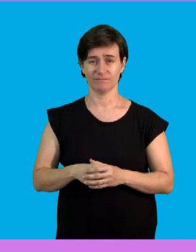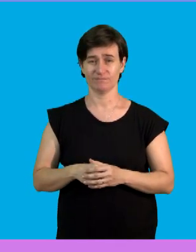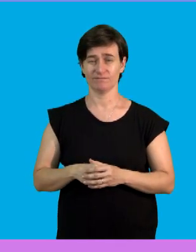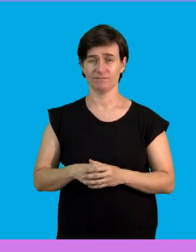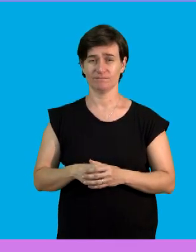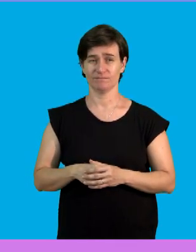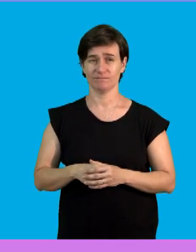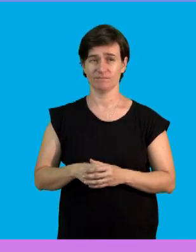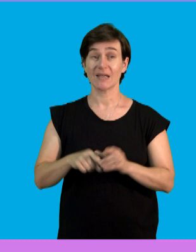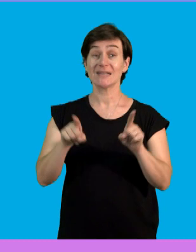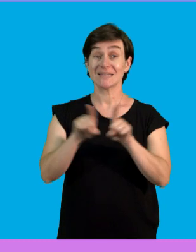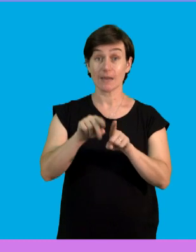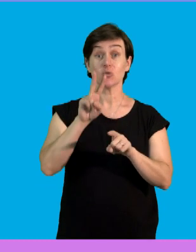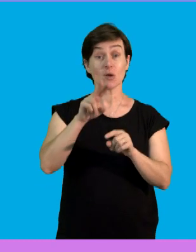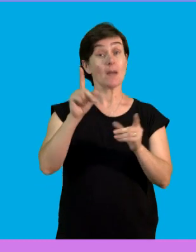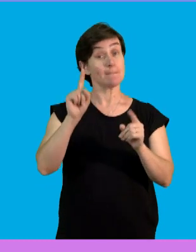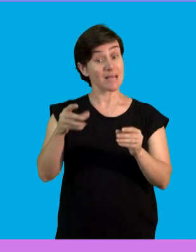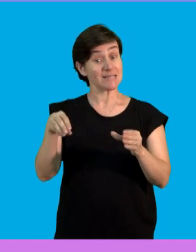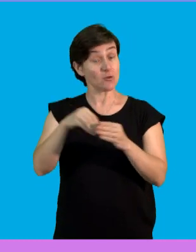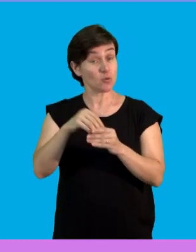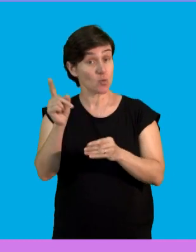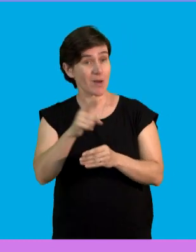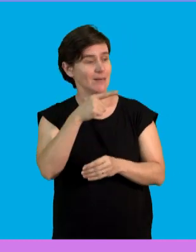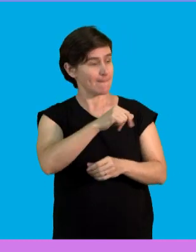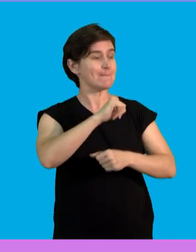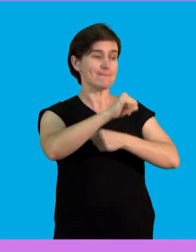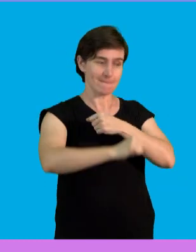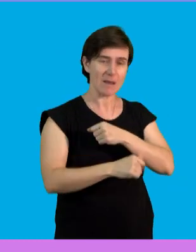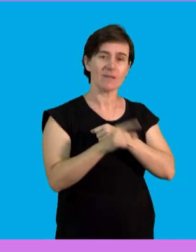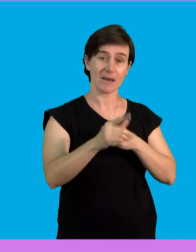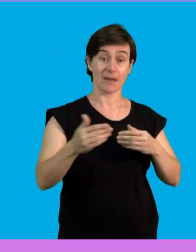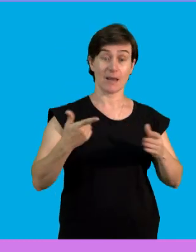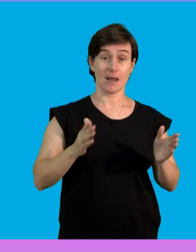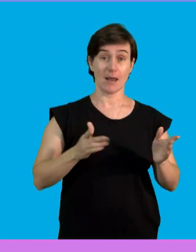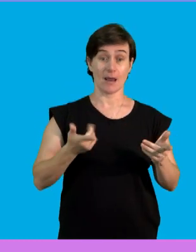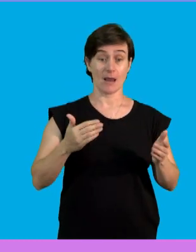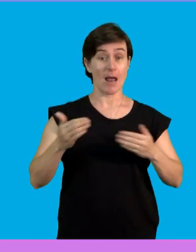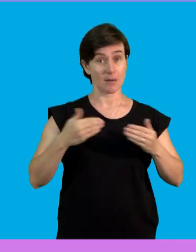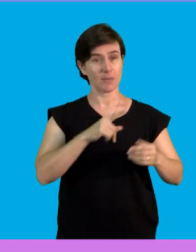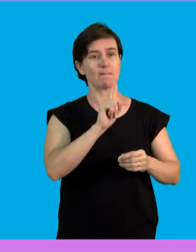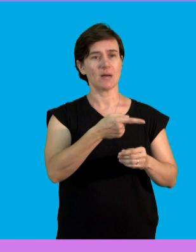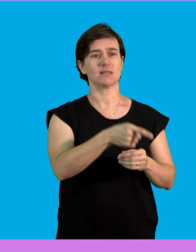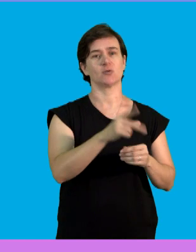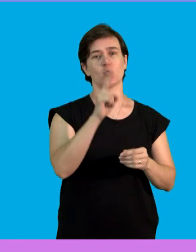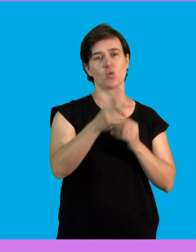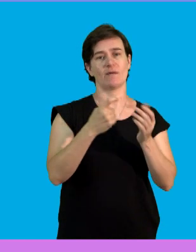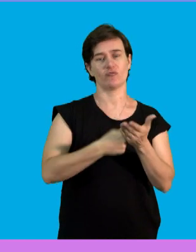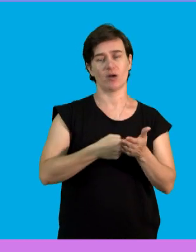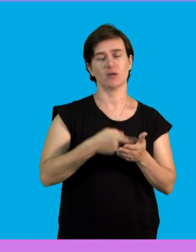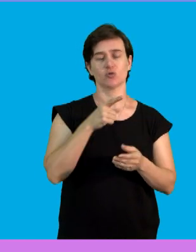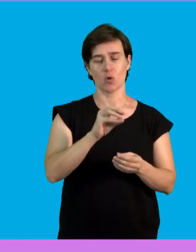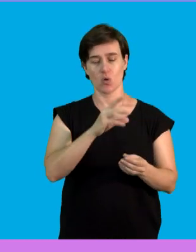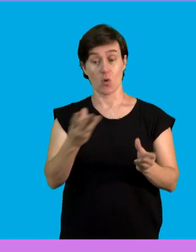admin fee of 12 Rand. And then we quickly punch that into our